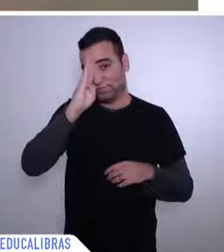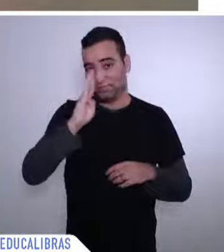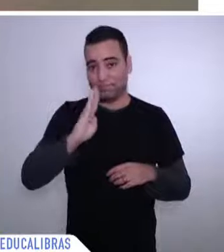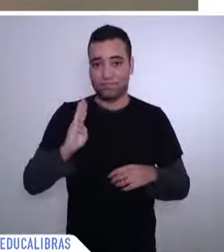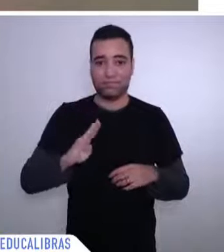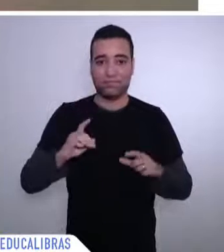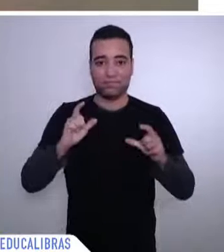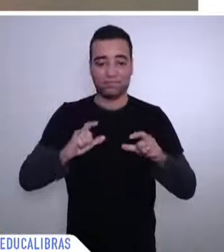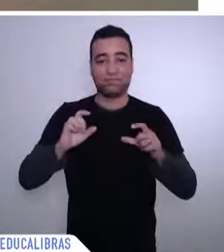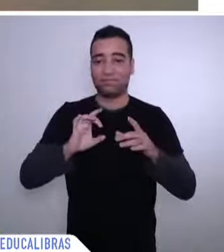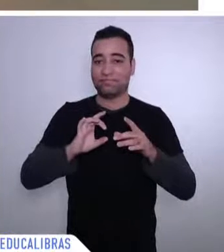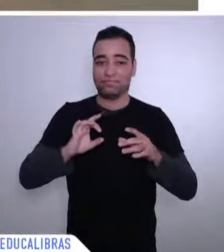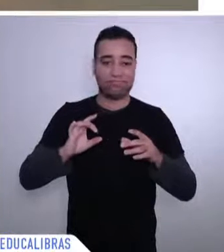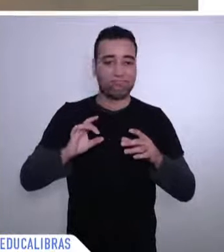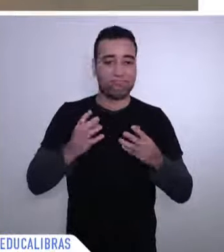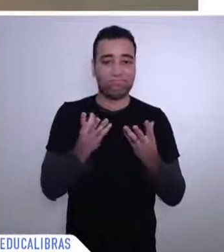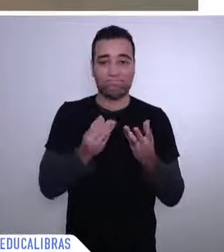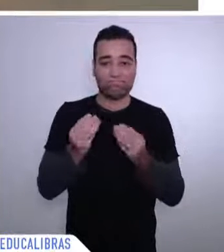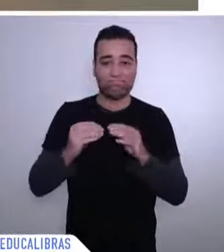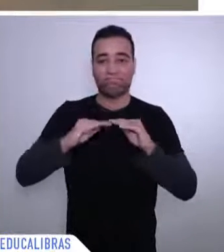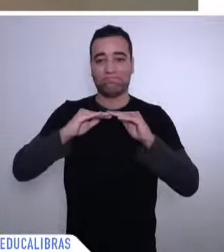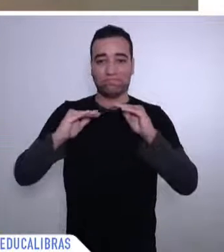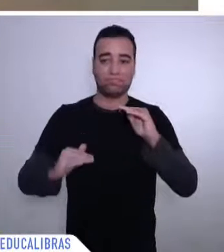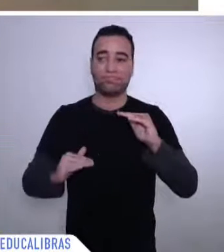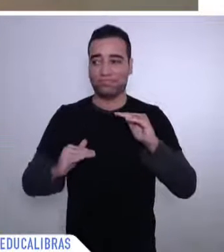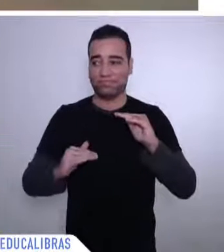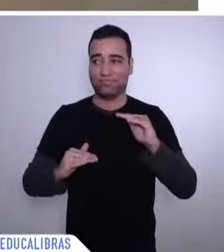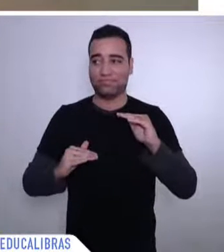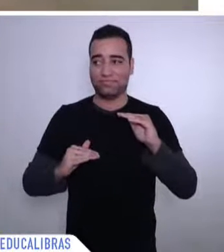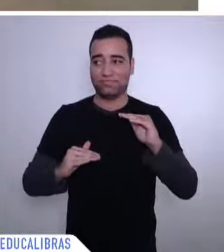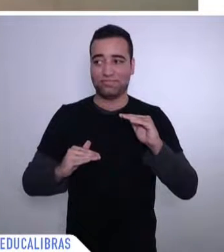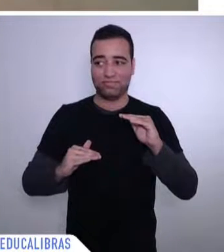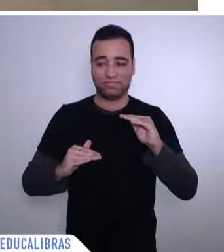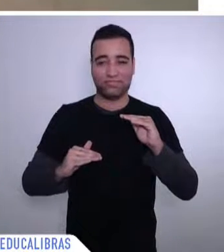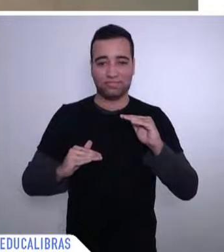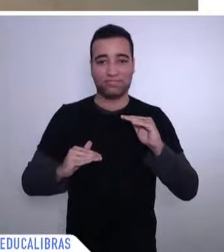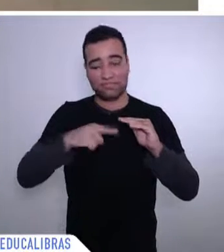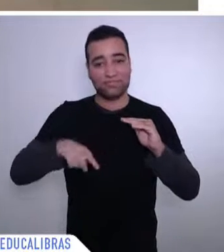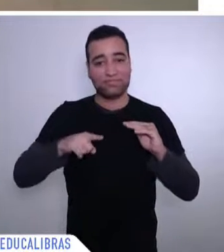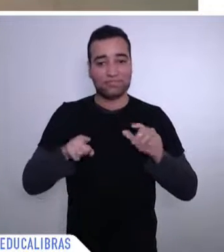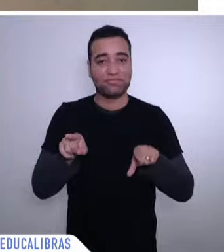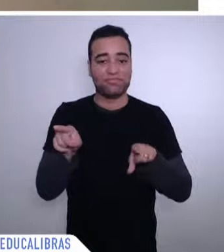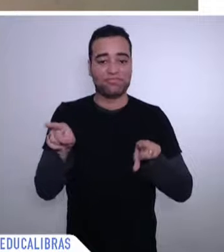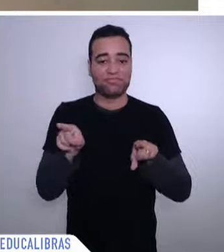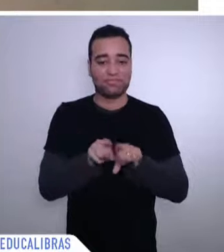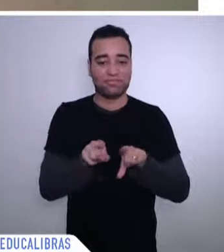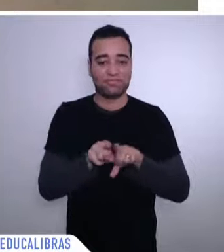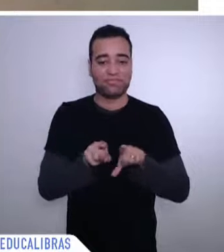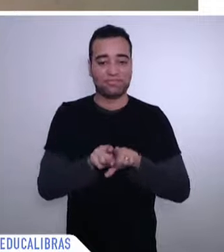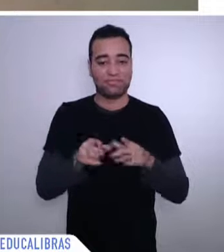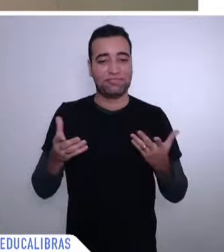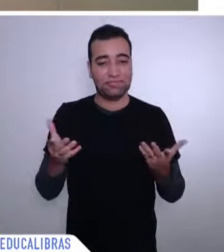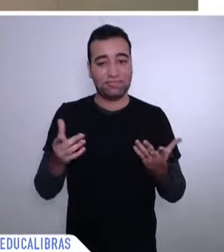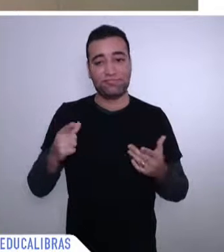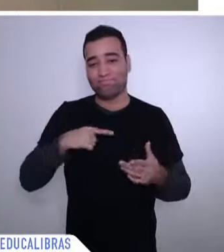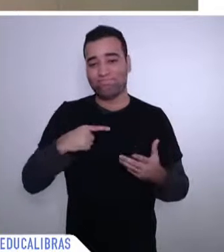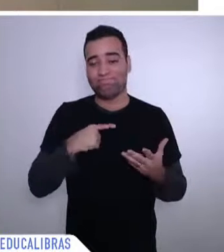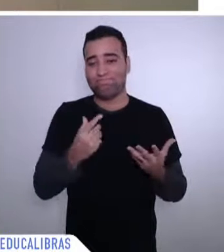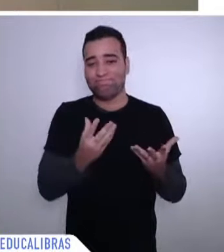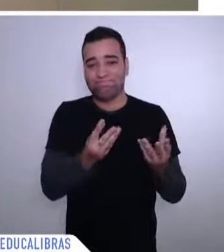And we have also heard that we have lots of new challenges as a result of the COVID-19 crisis.